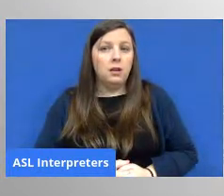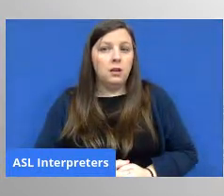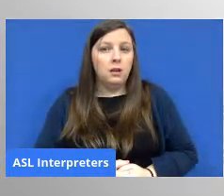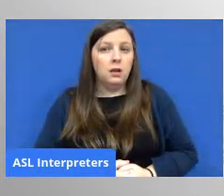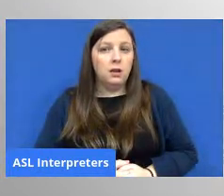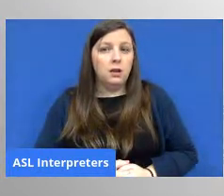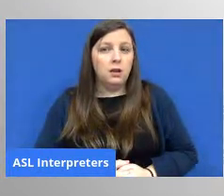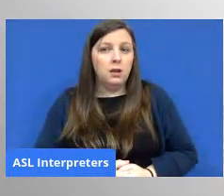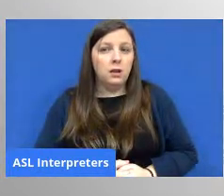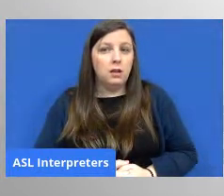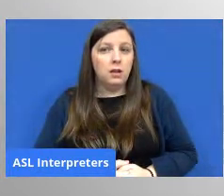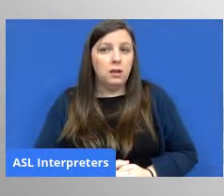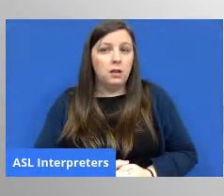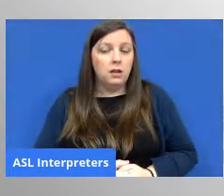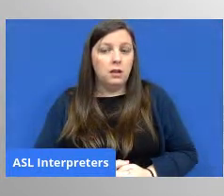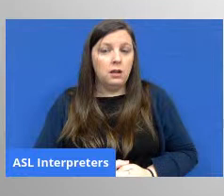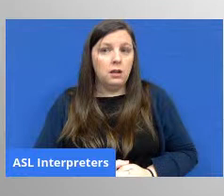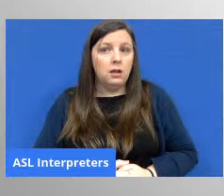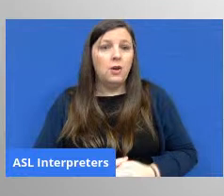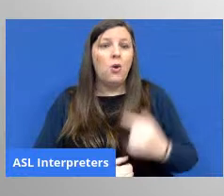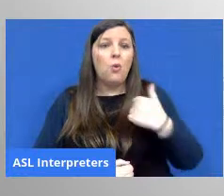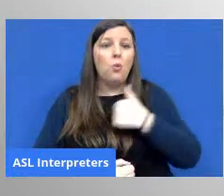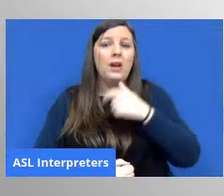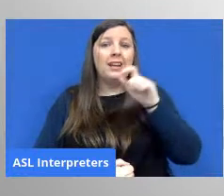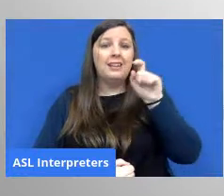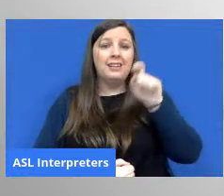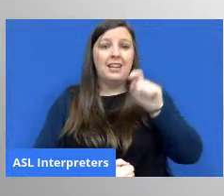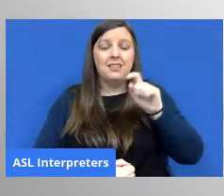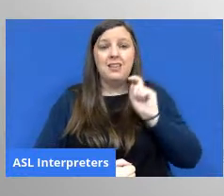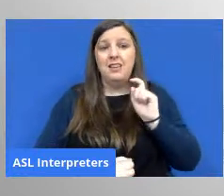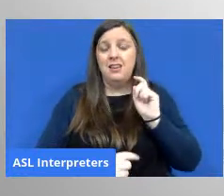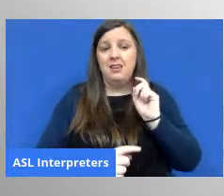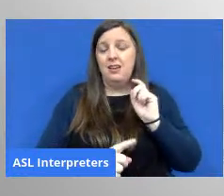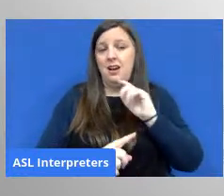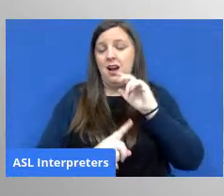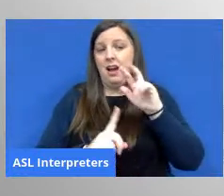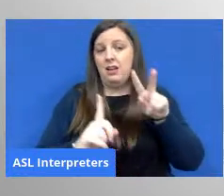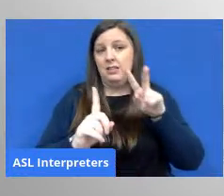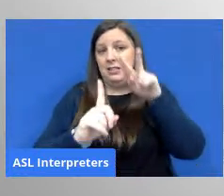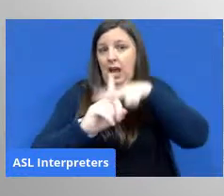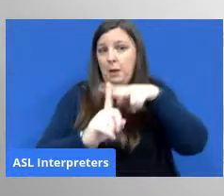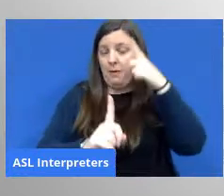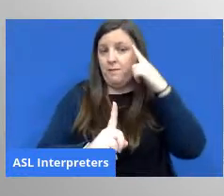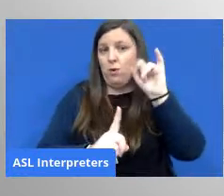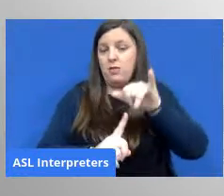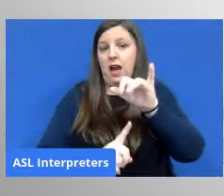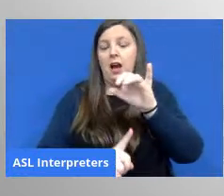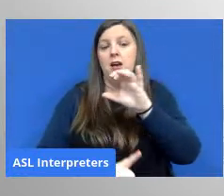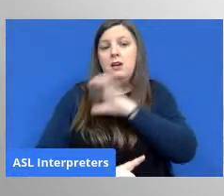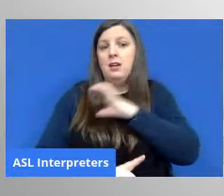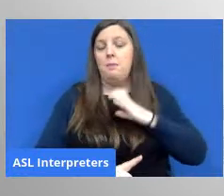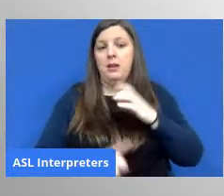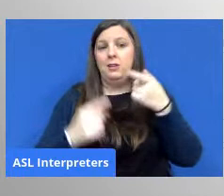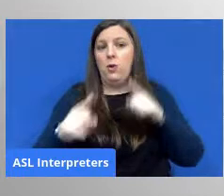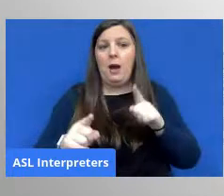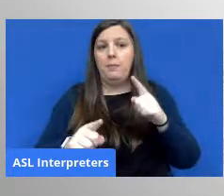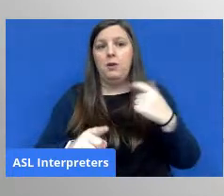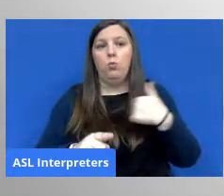the assignments for that committee to Yes. actually have. So we have our action item 12.3, I